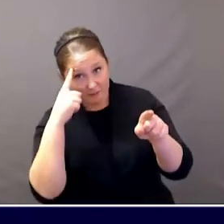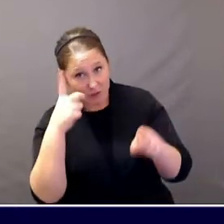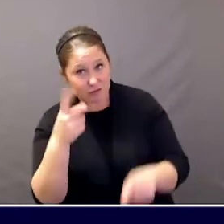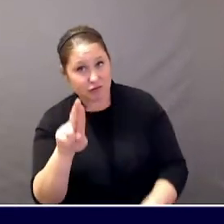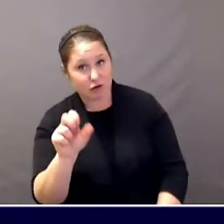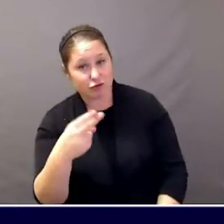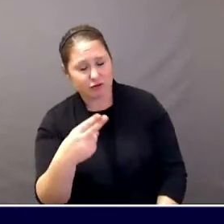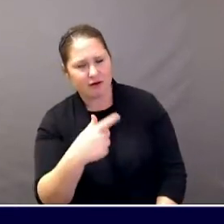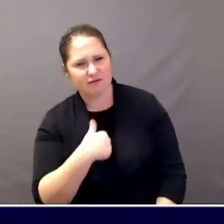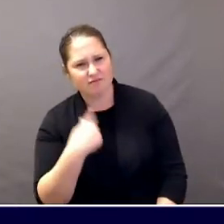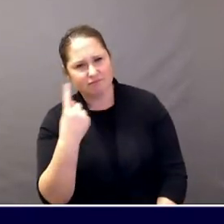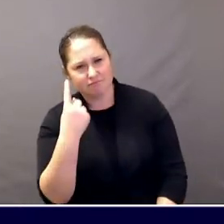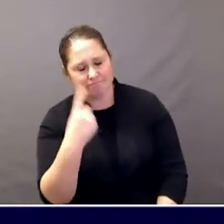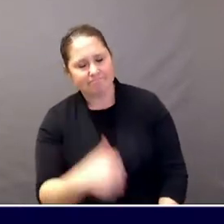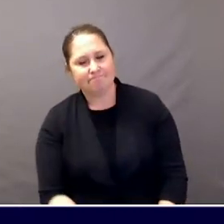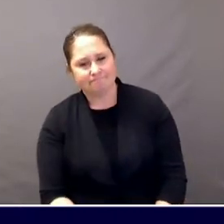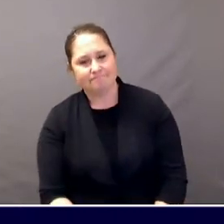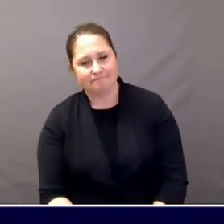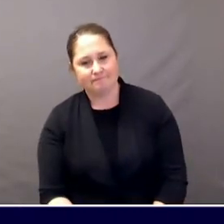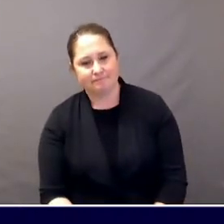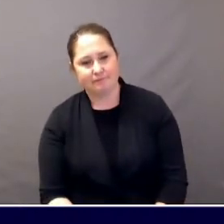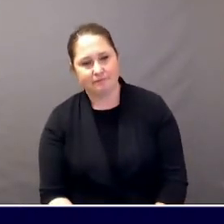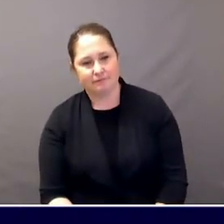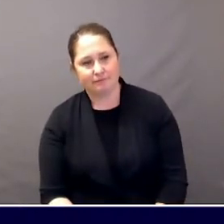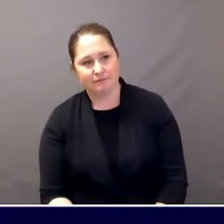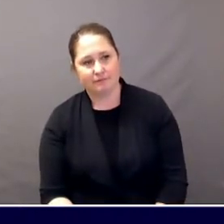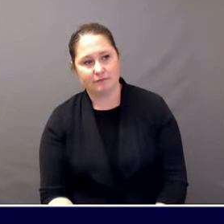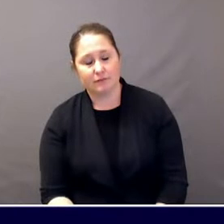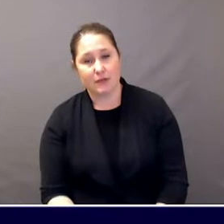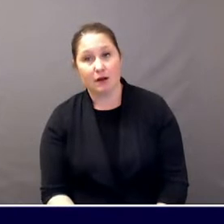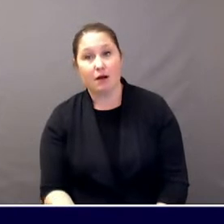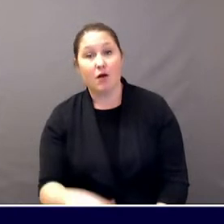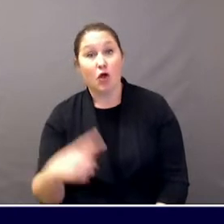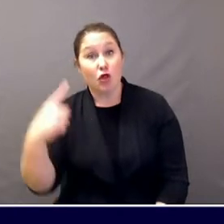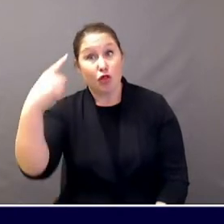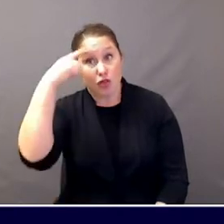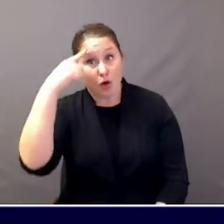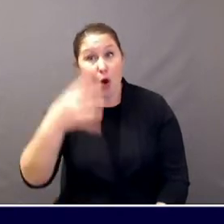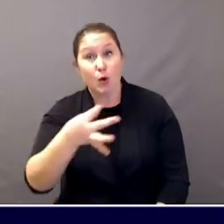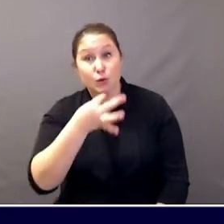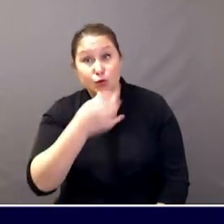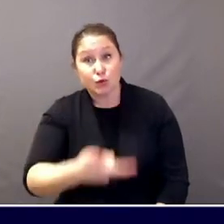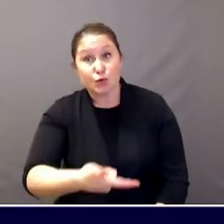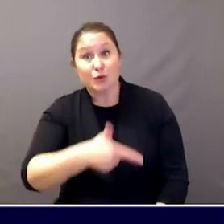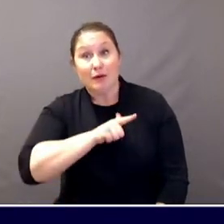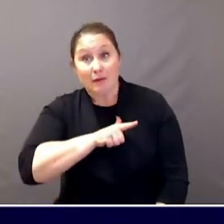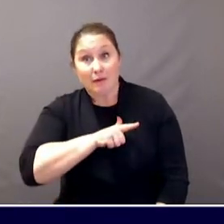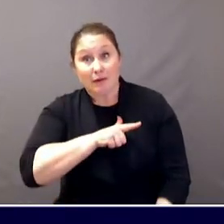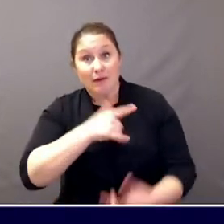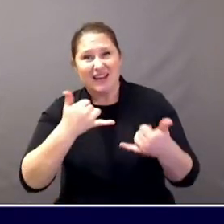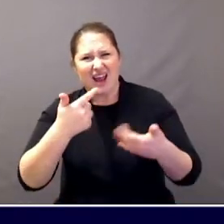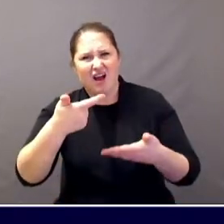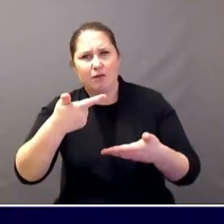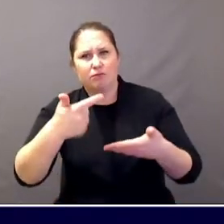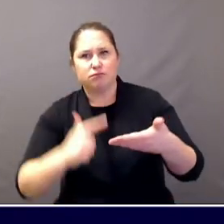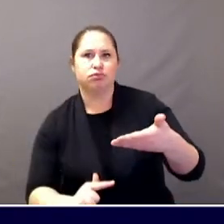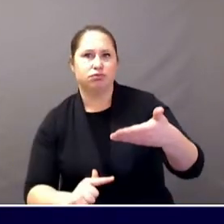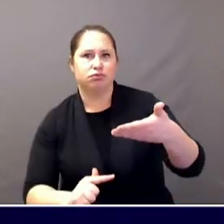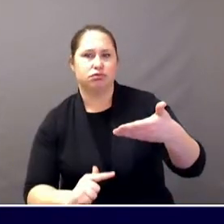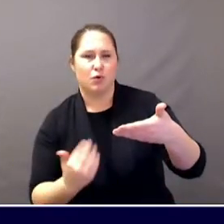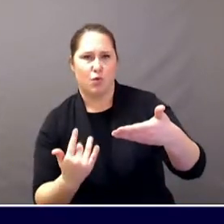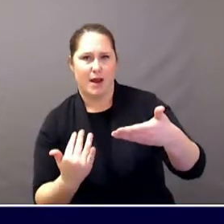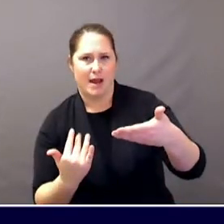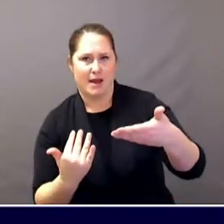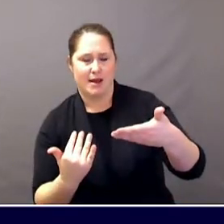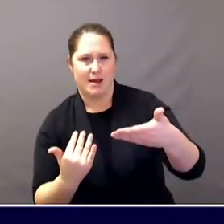people who've been moved down the list who have to wait longer than what was originally outlined to get these folks 70 and over, and then those folks 65